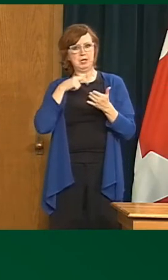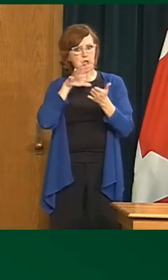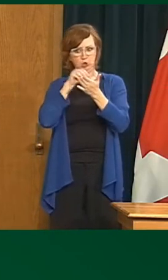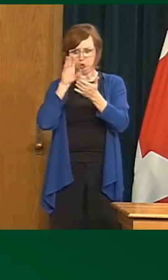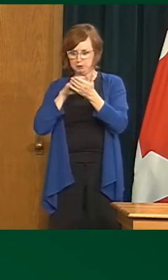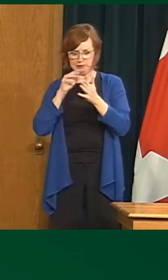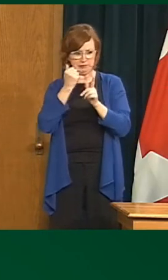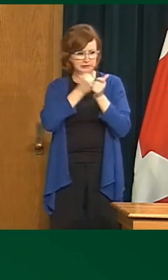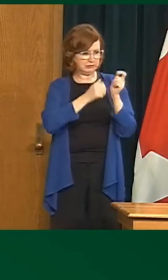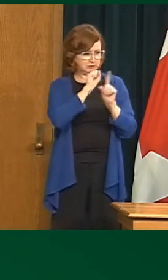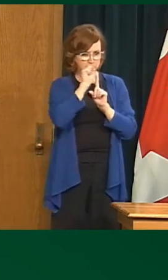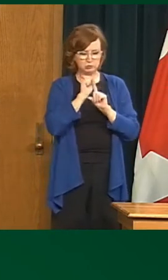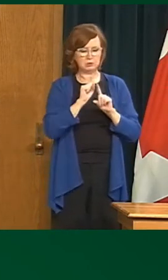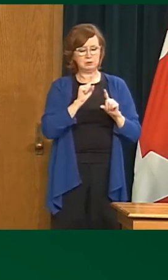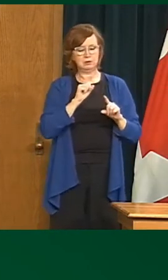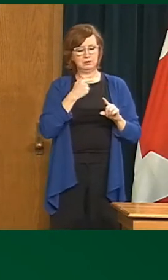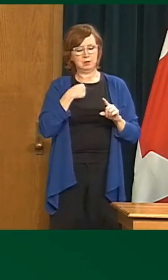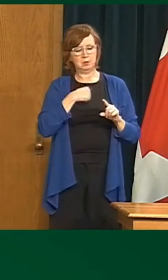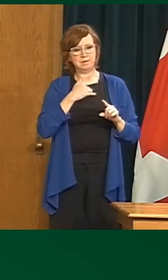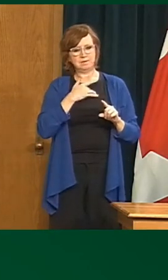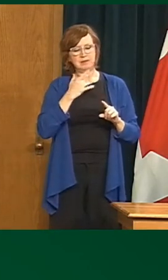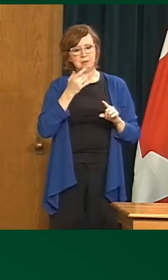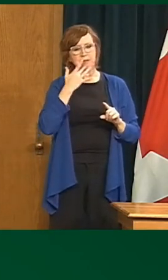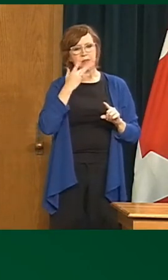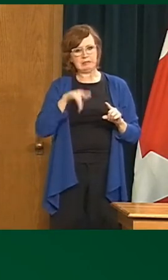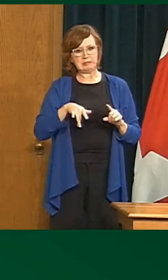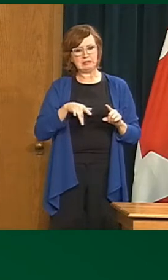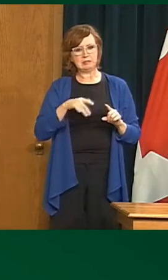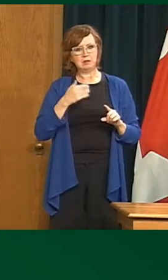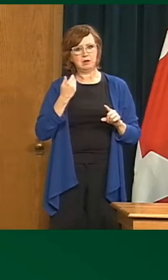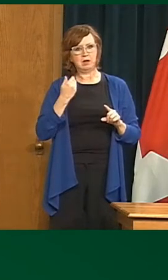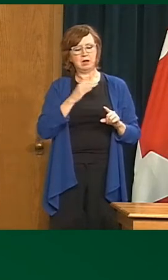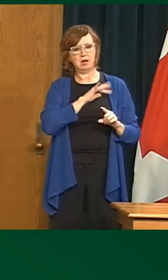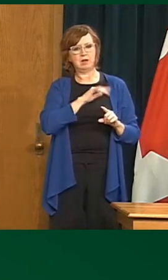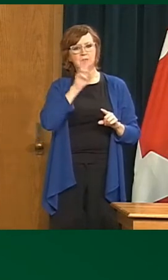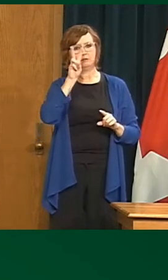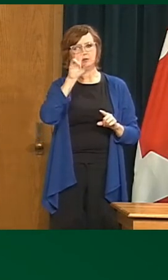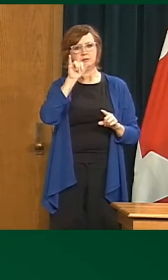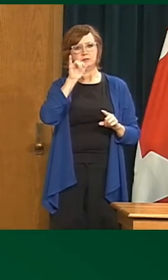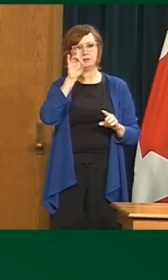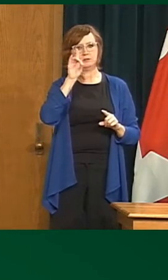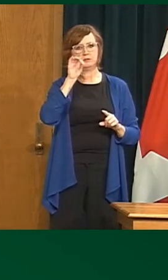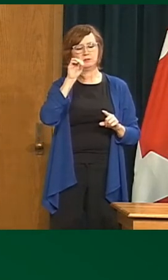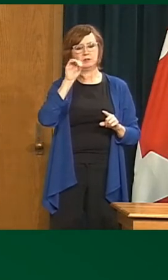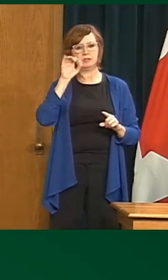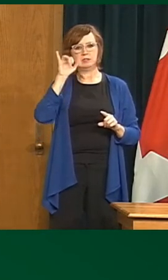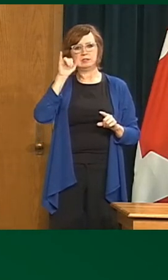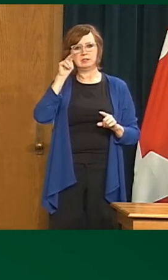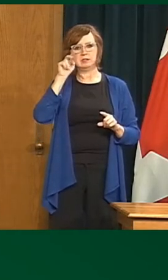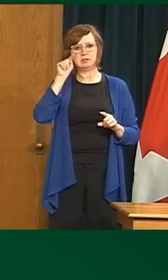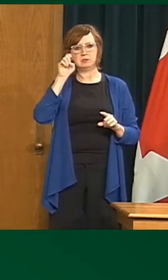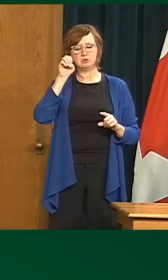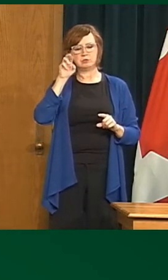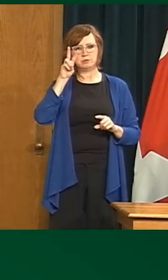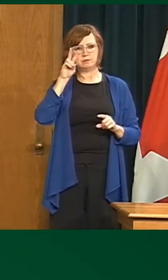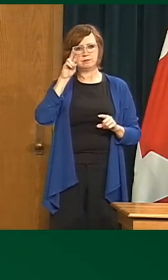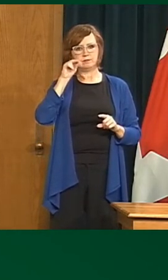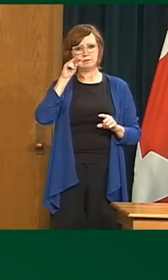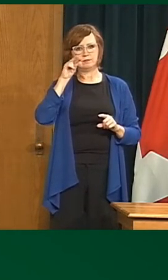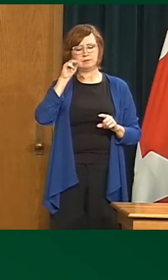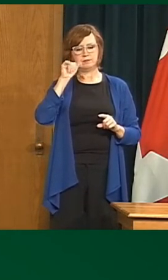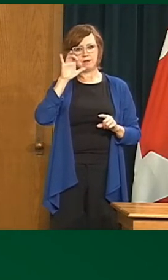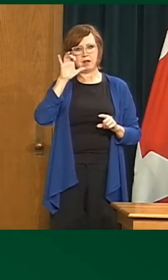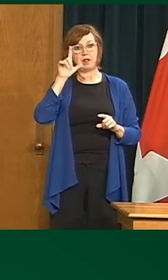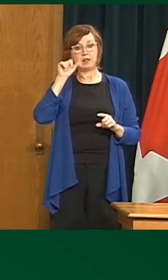fortunate in Saskatchewan, to have the Vito Intervac lab that's operating at Saskatoon. And the work that